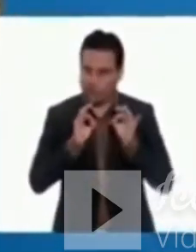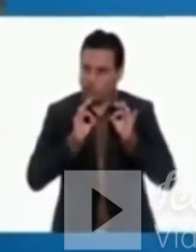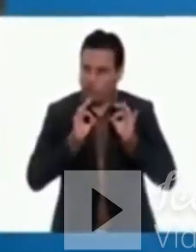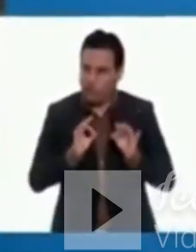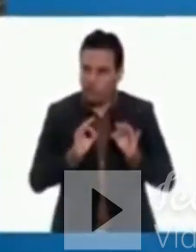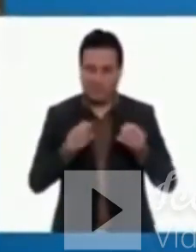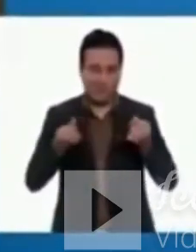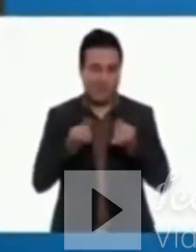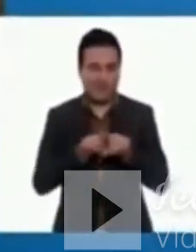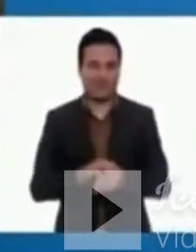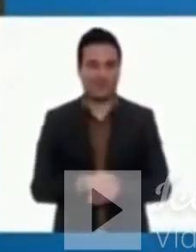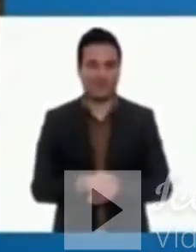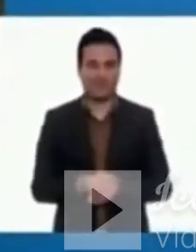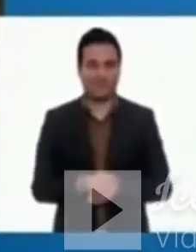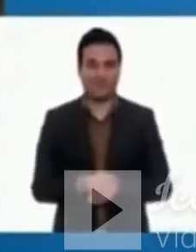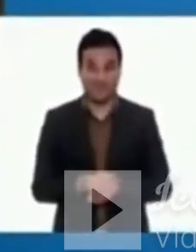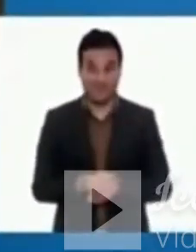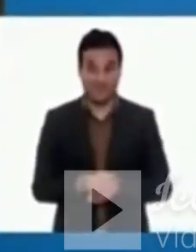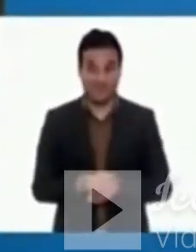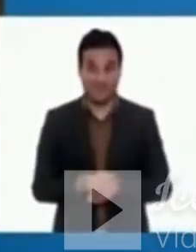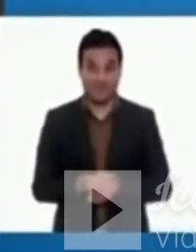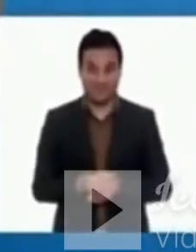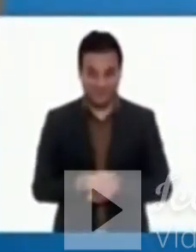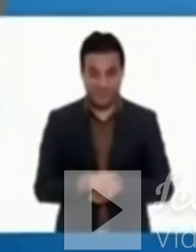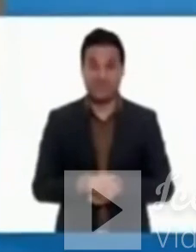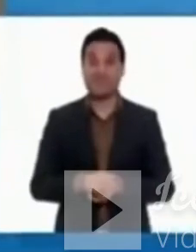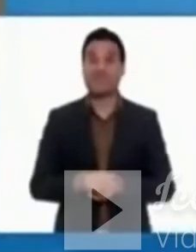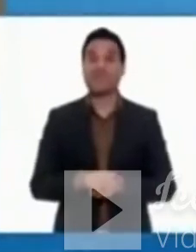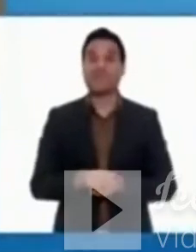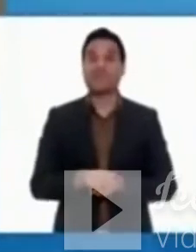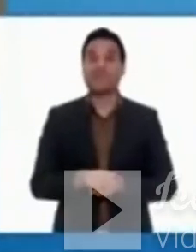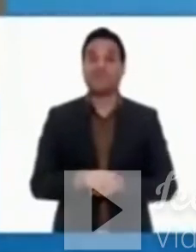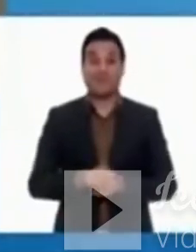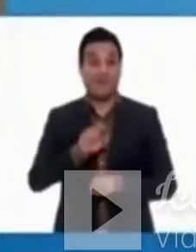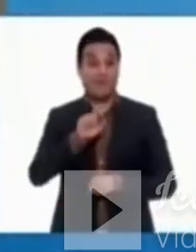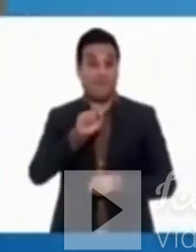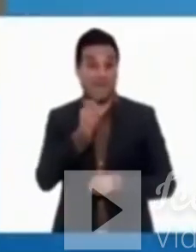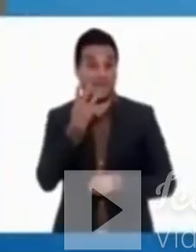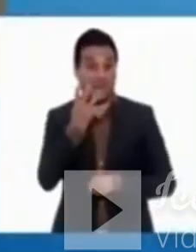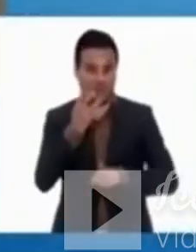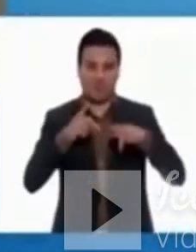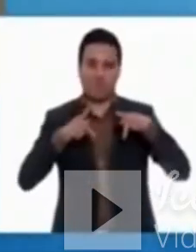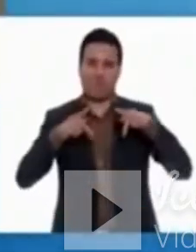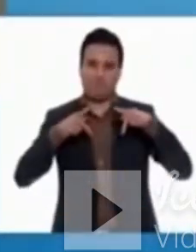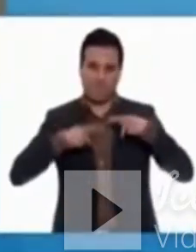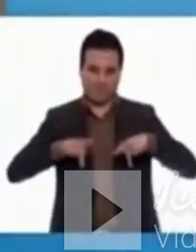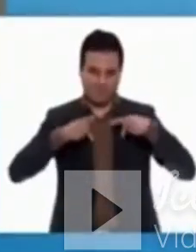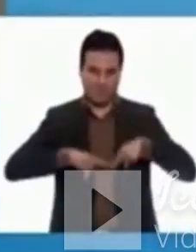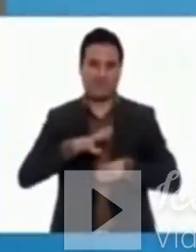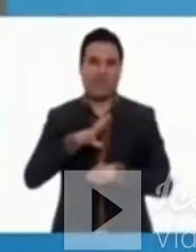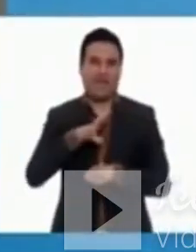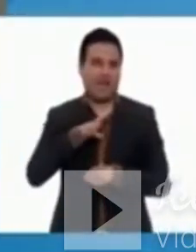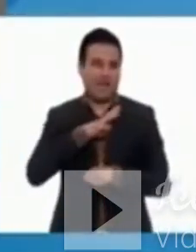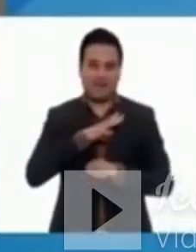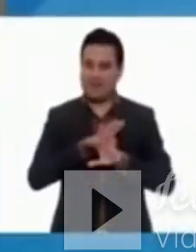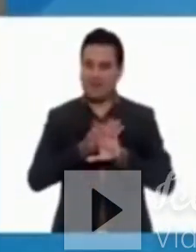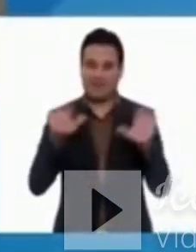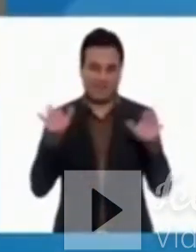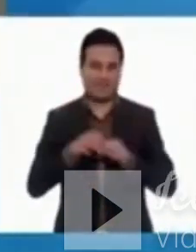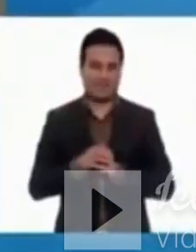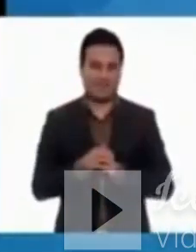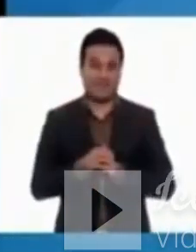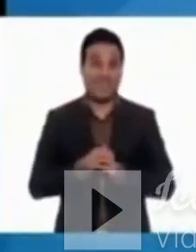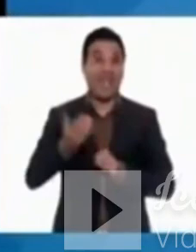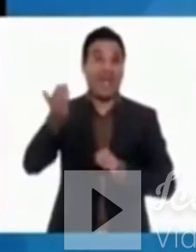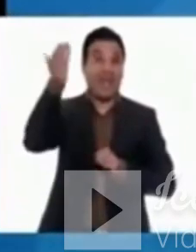There are 24 people in the entire history of the human species, billions of people, who have actually seen